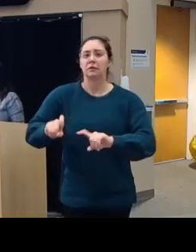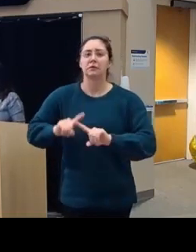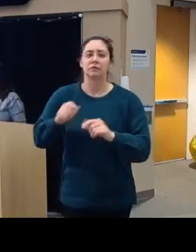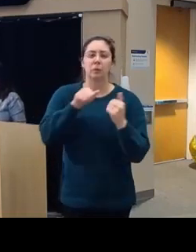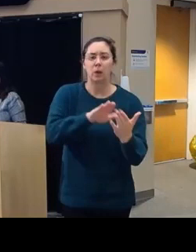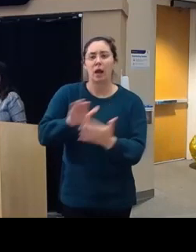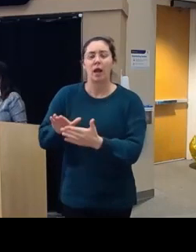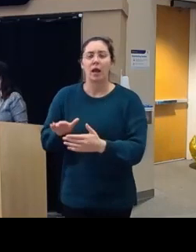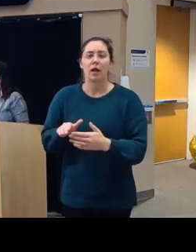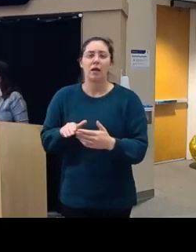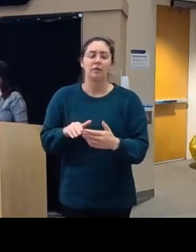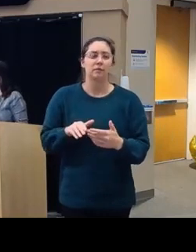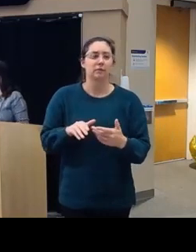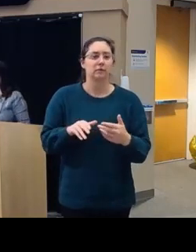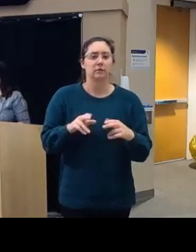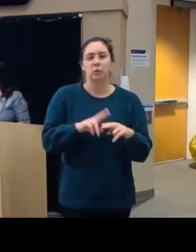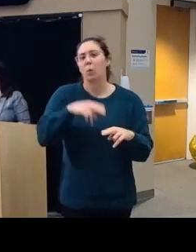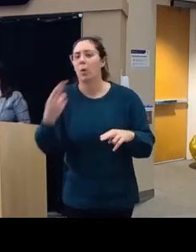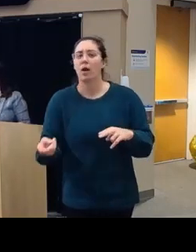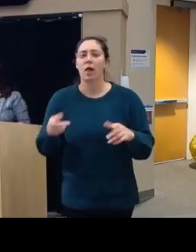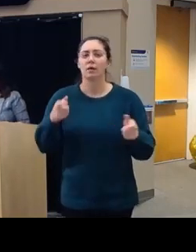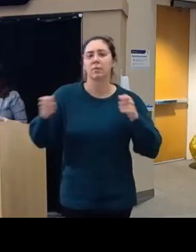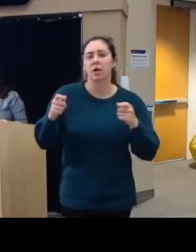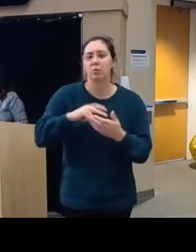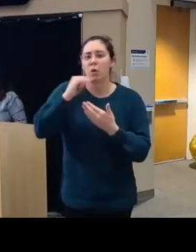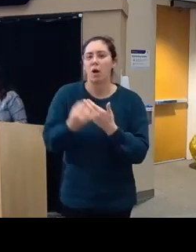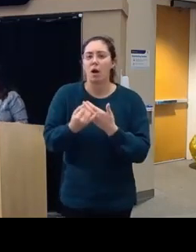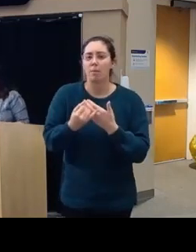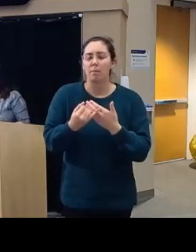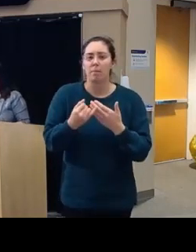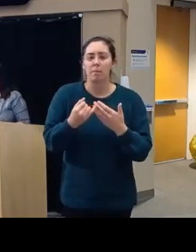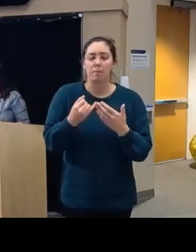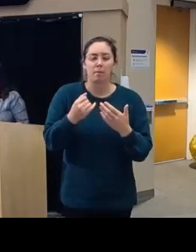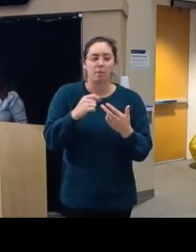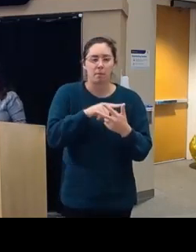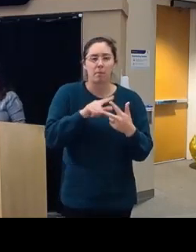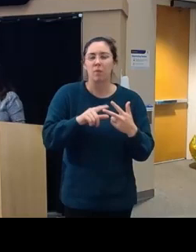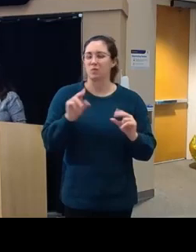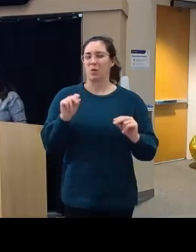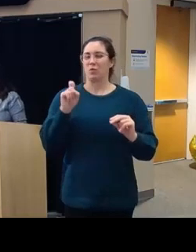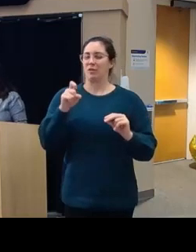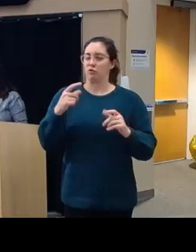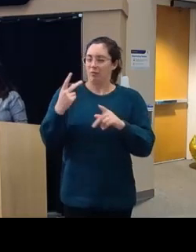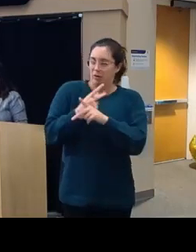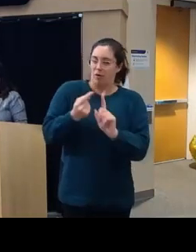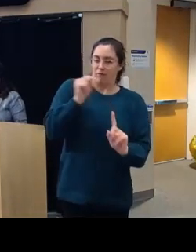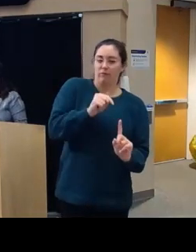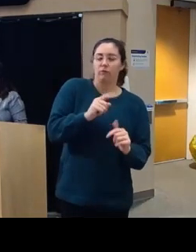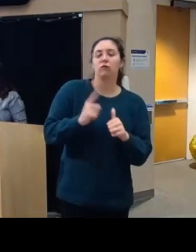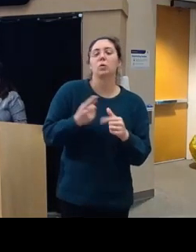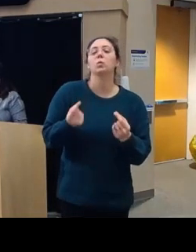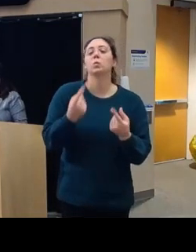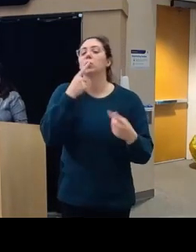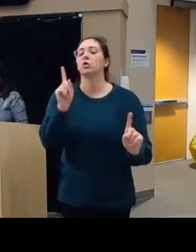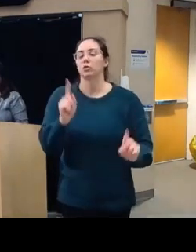can, spread this weight management program. We needed to kind of figure out like what would work.